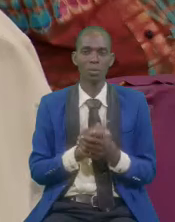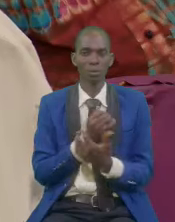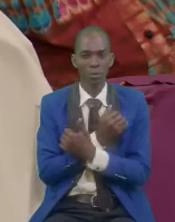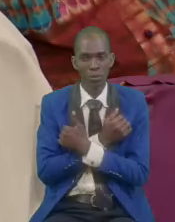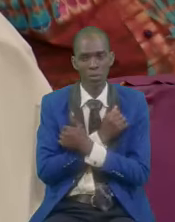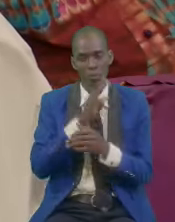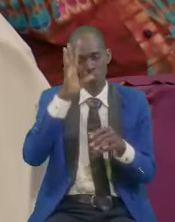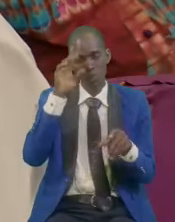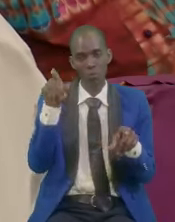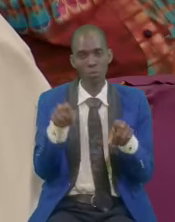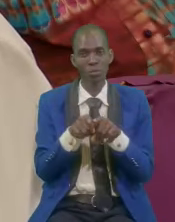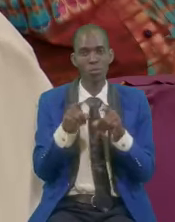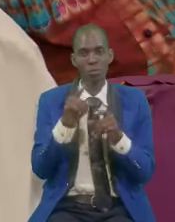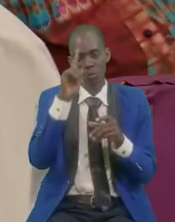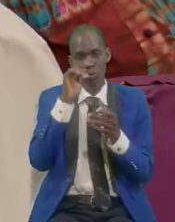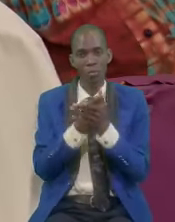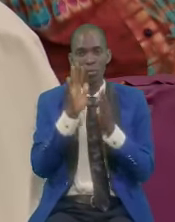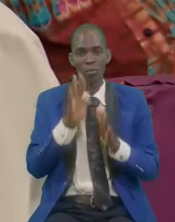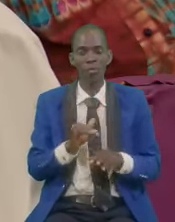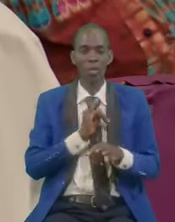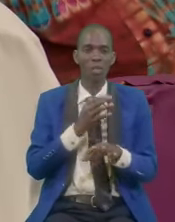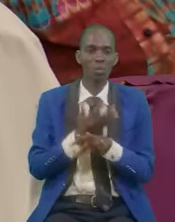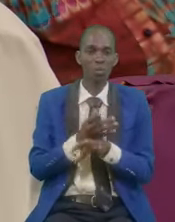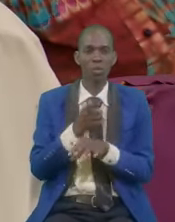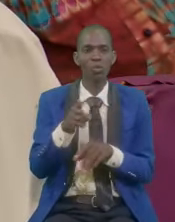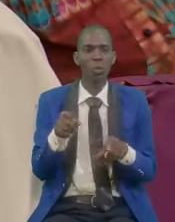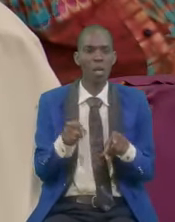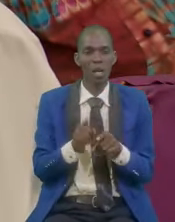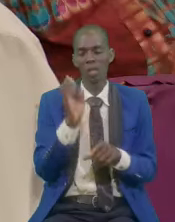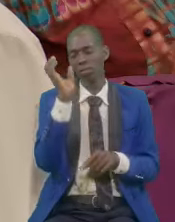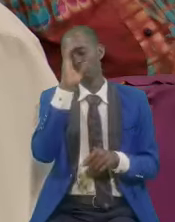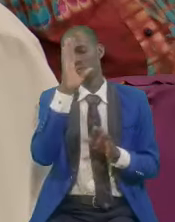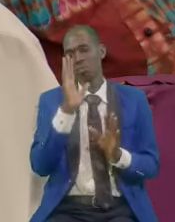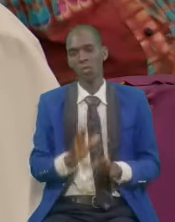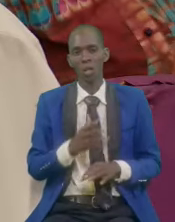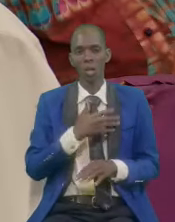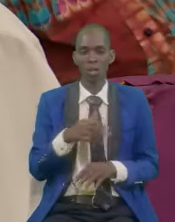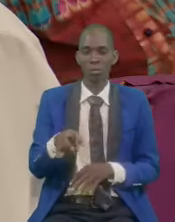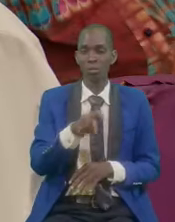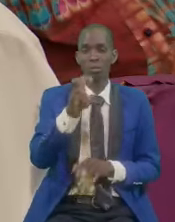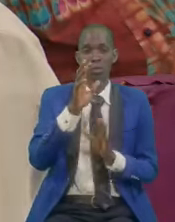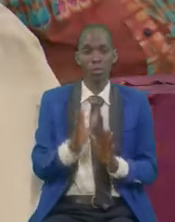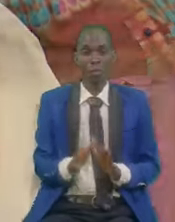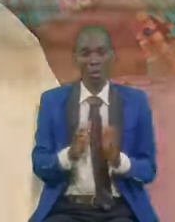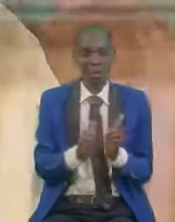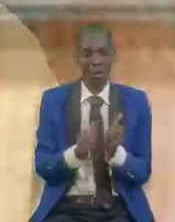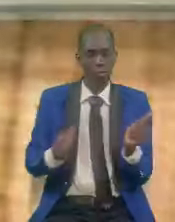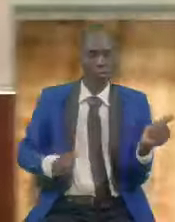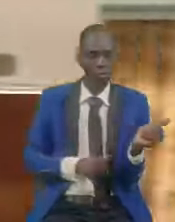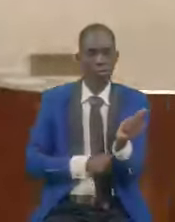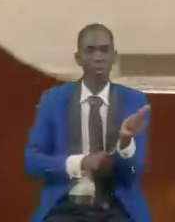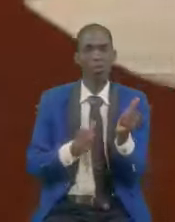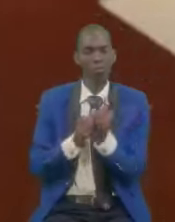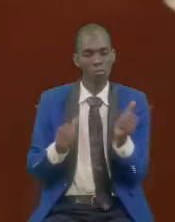you, as strangers and pilgrims, abstain, abstain, abstain. If you are